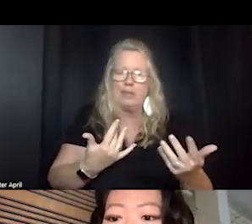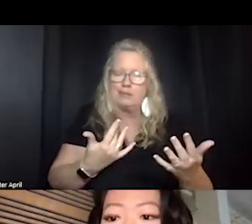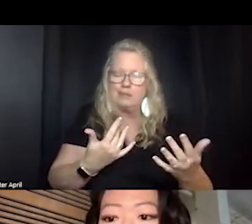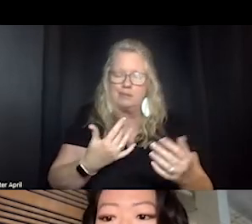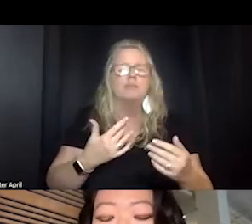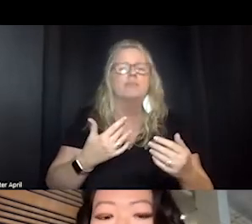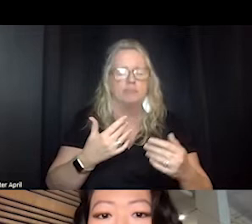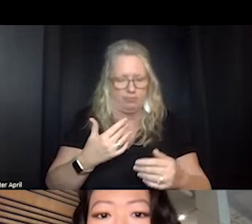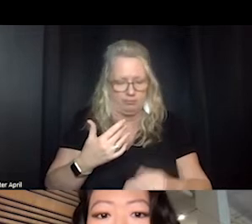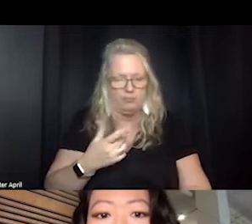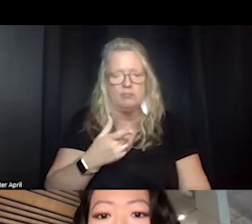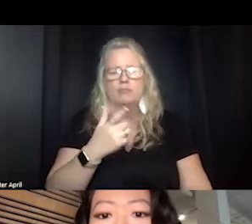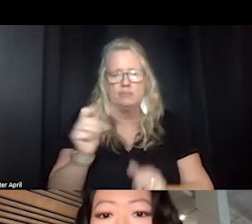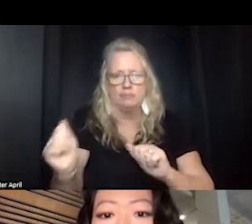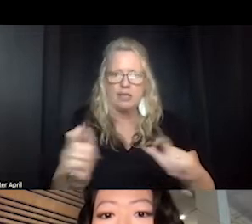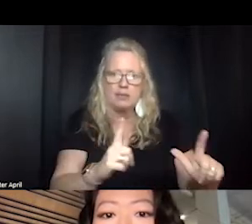Next slide.